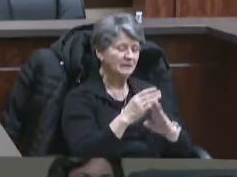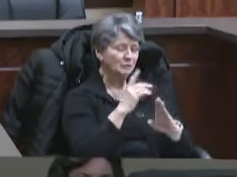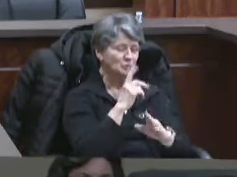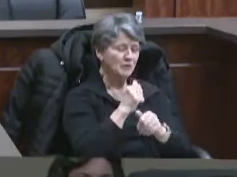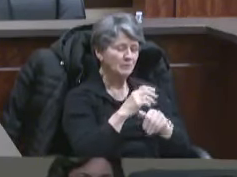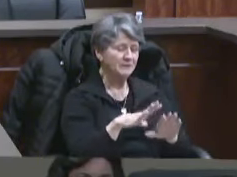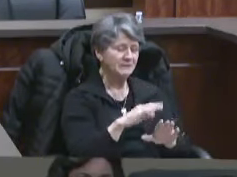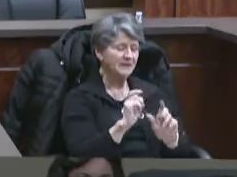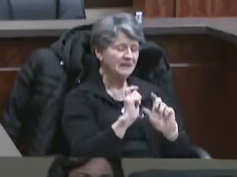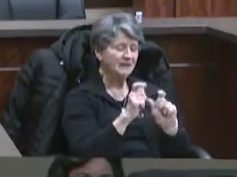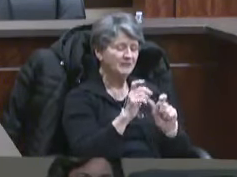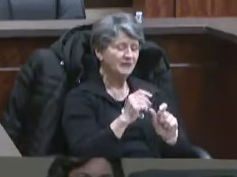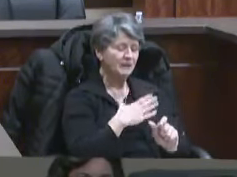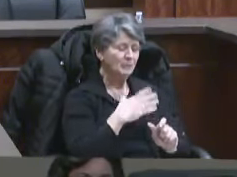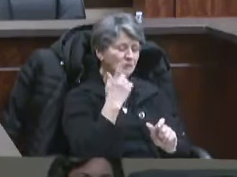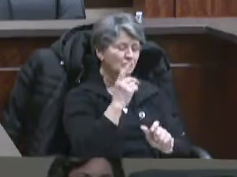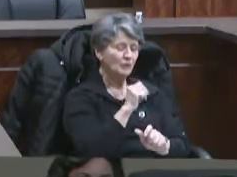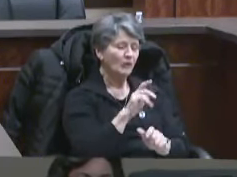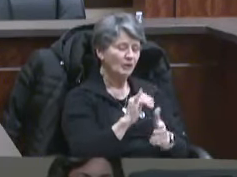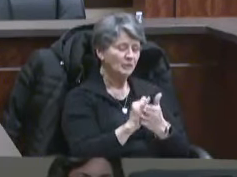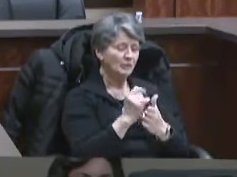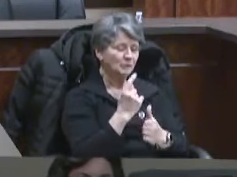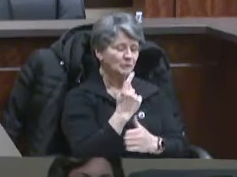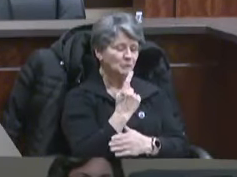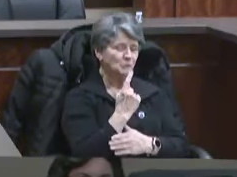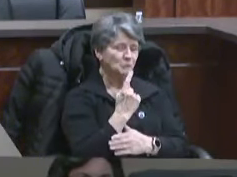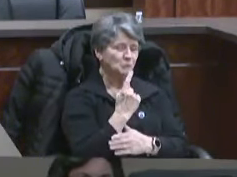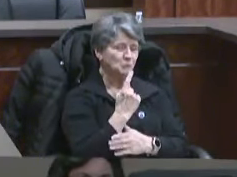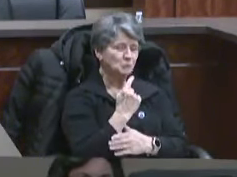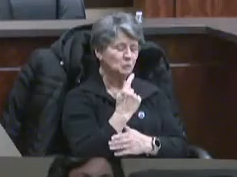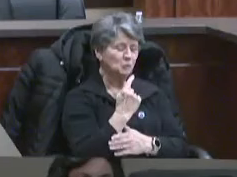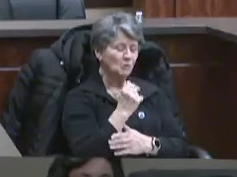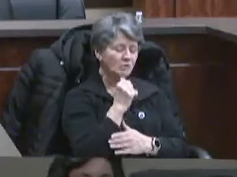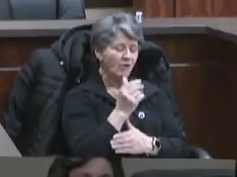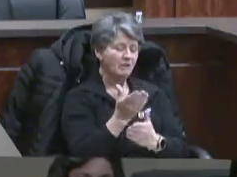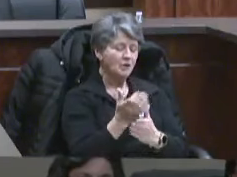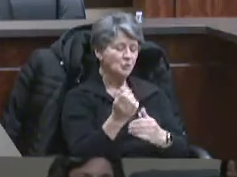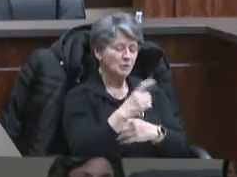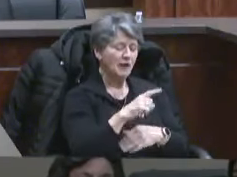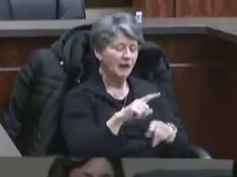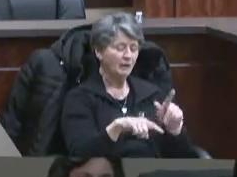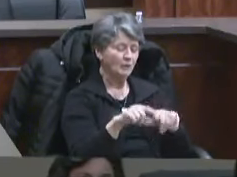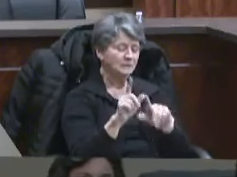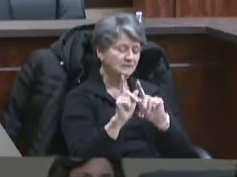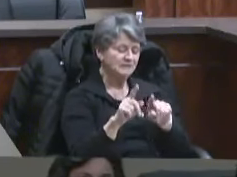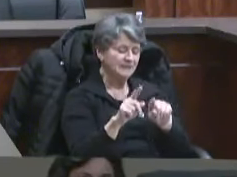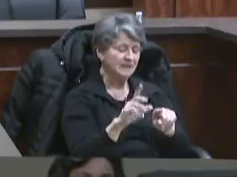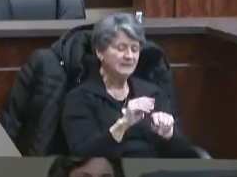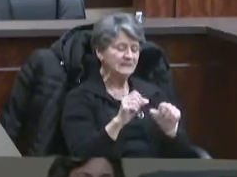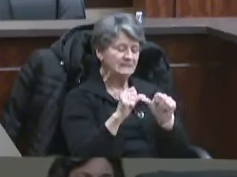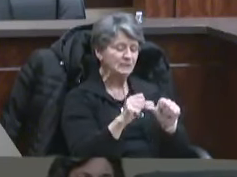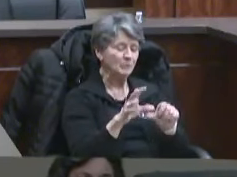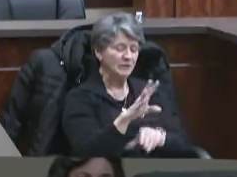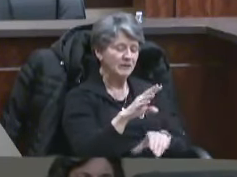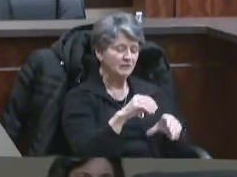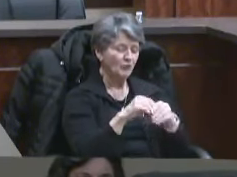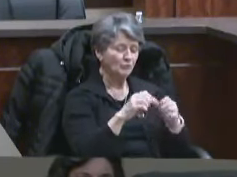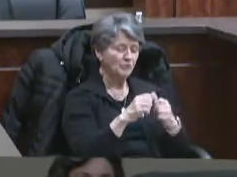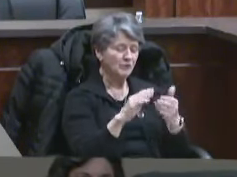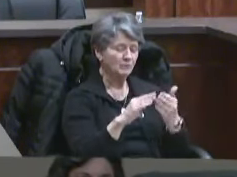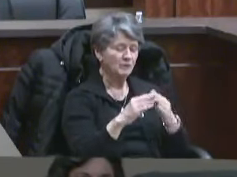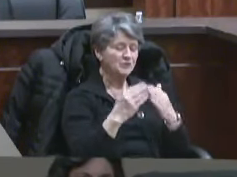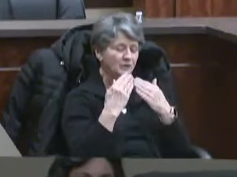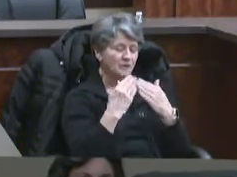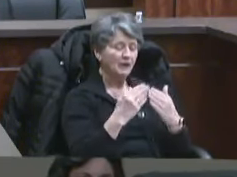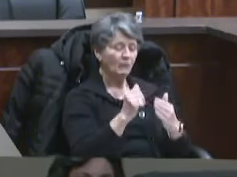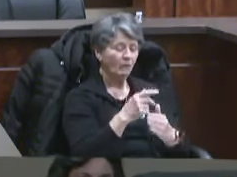blessing, a gift, and a pleasure for all those, not only that are here today, but that aren't able to make it and still want to be involved in their community. So I want to thank